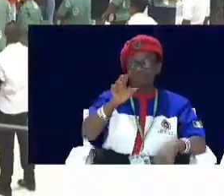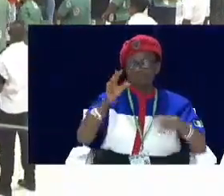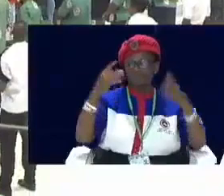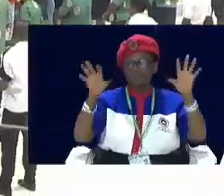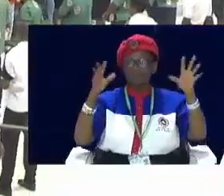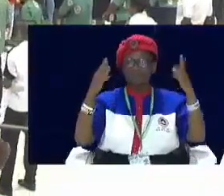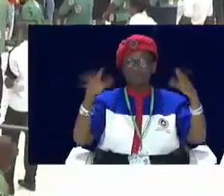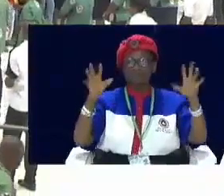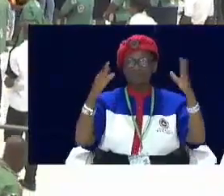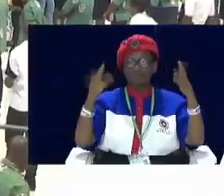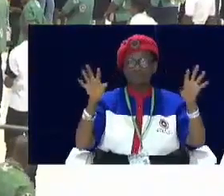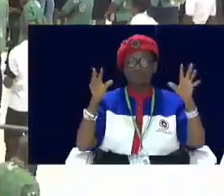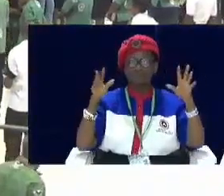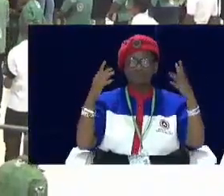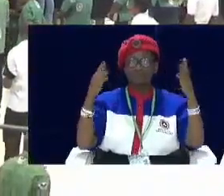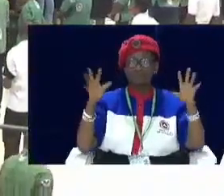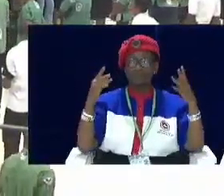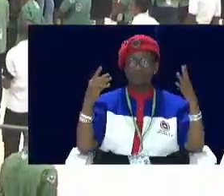Etadilogun.